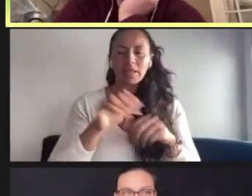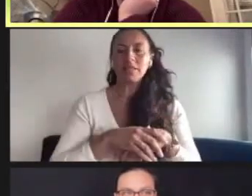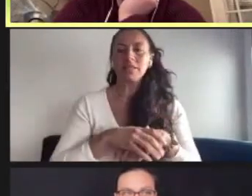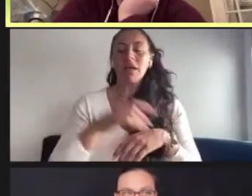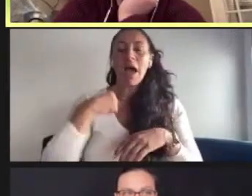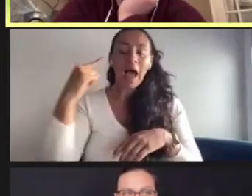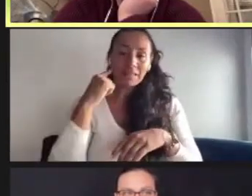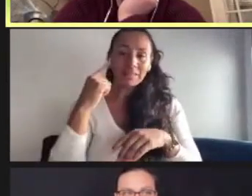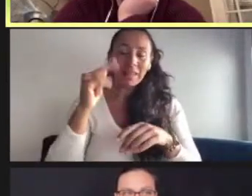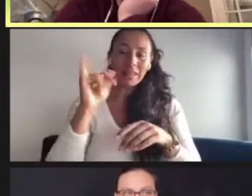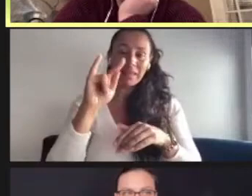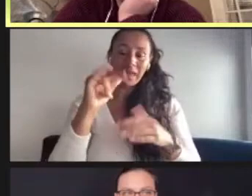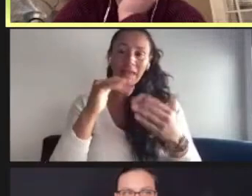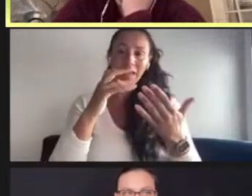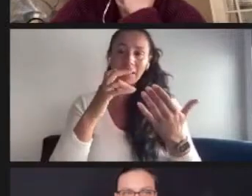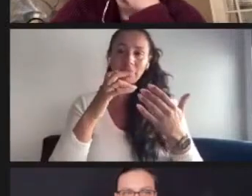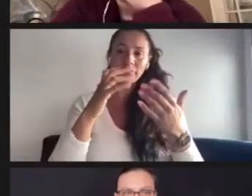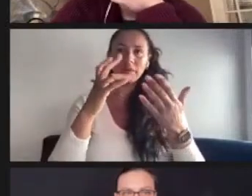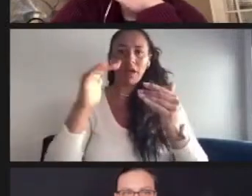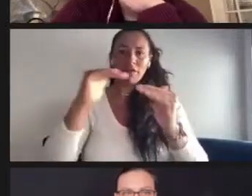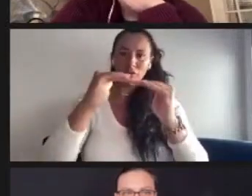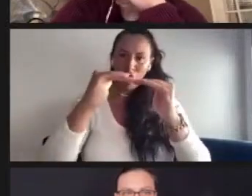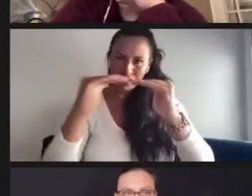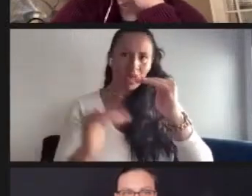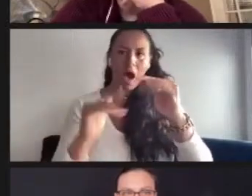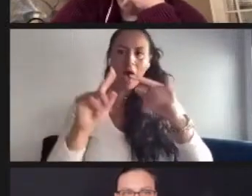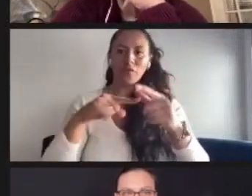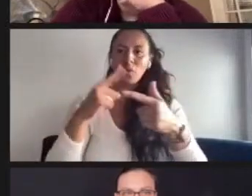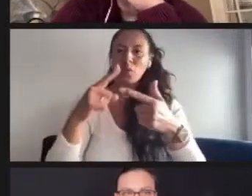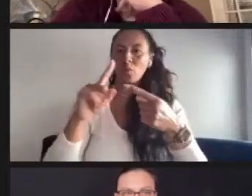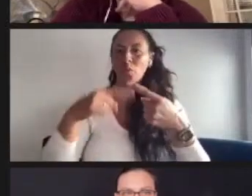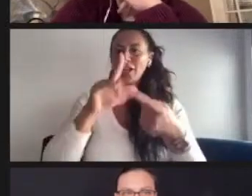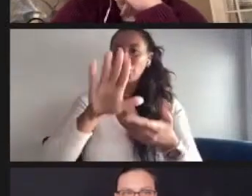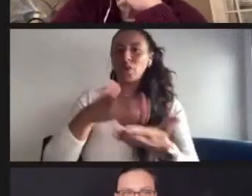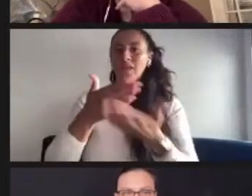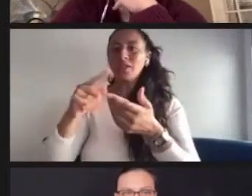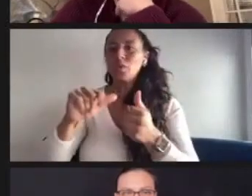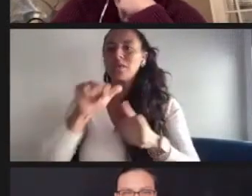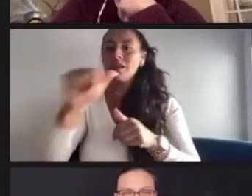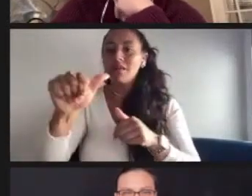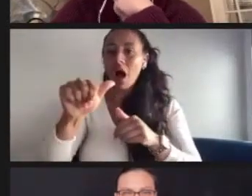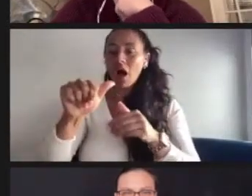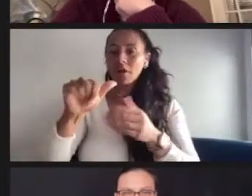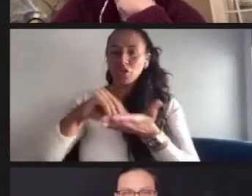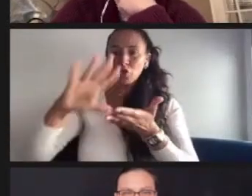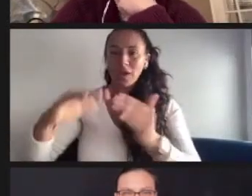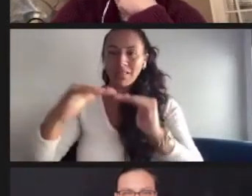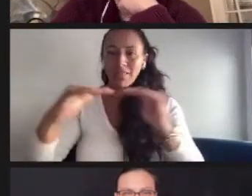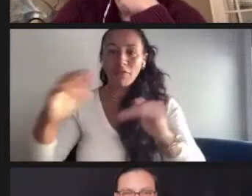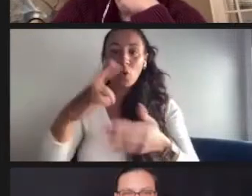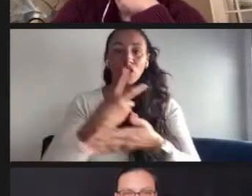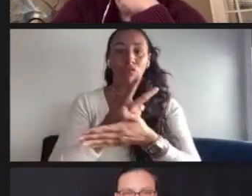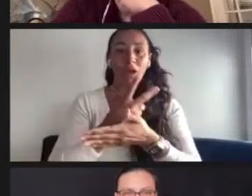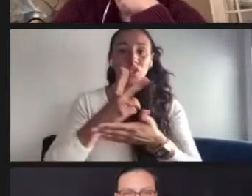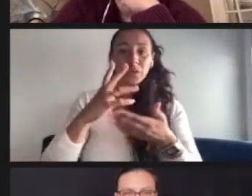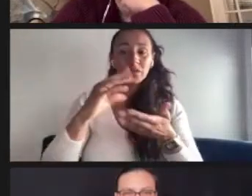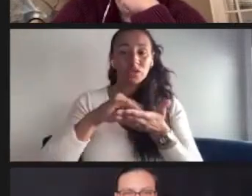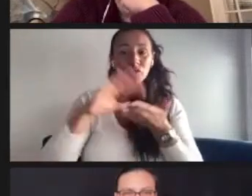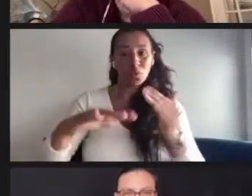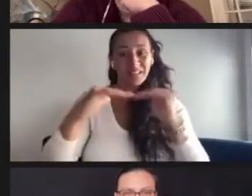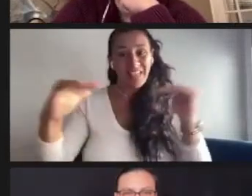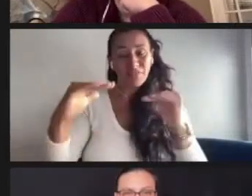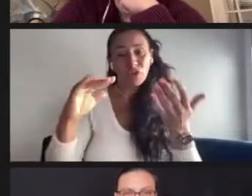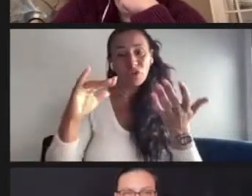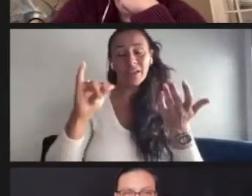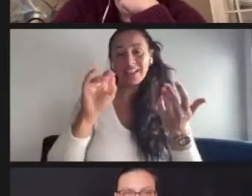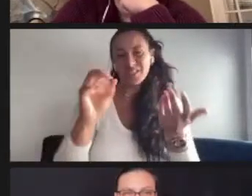it falls off significantly when you get to the non-student level, even to the graduate student level. It's okay. It's not necessarily